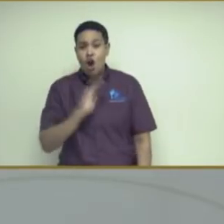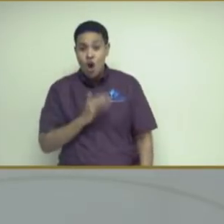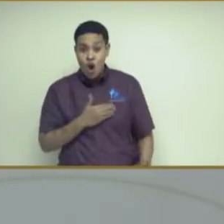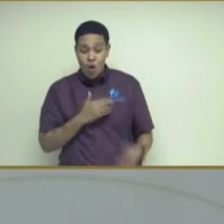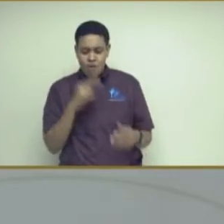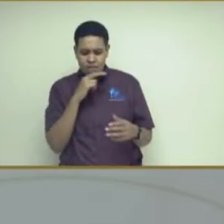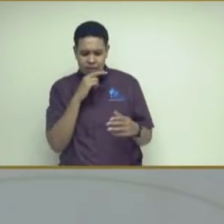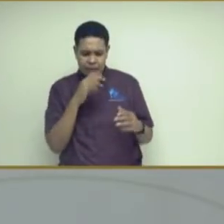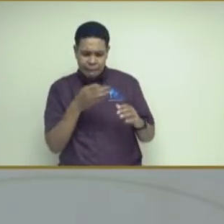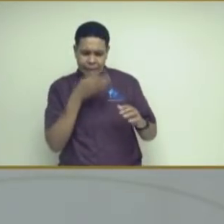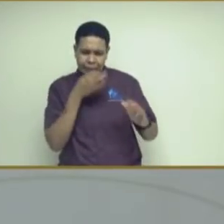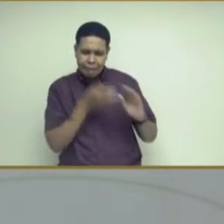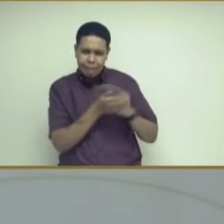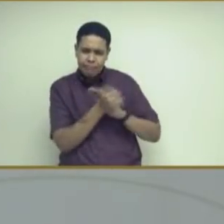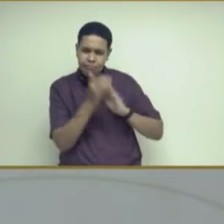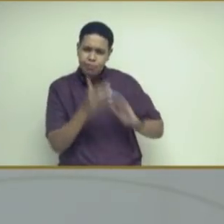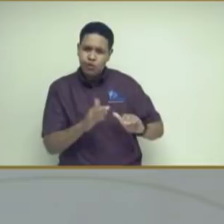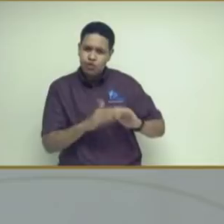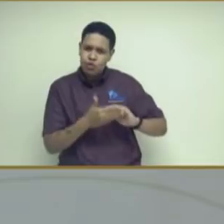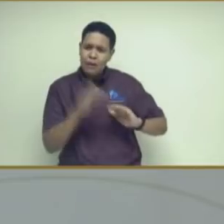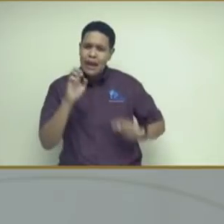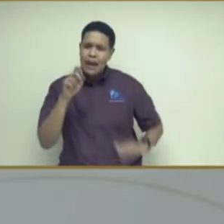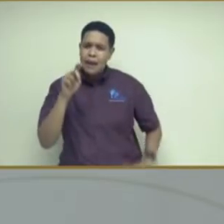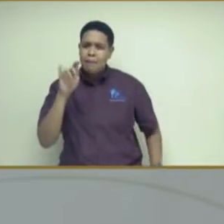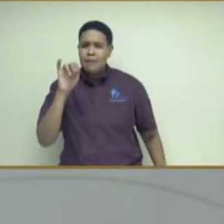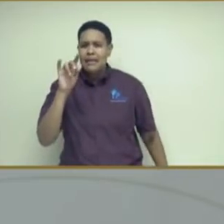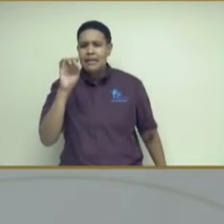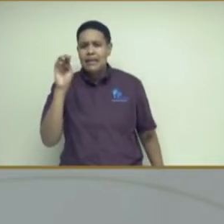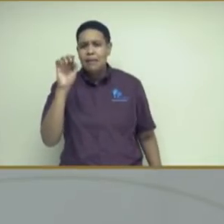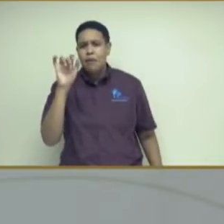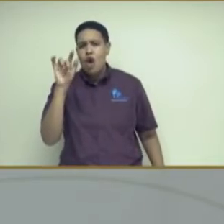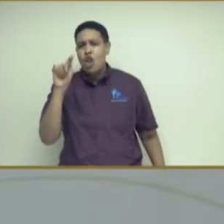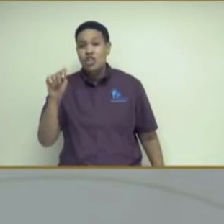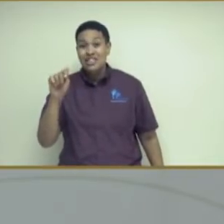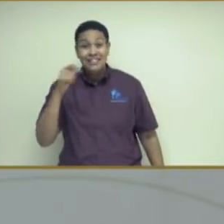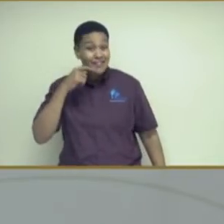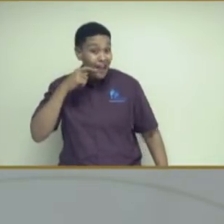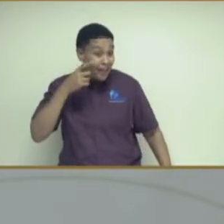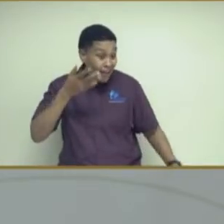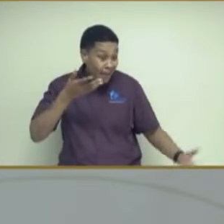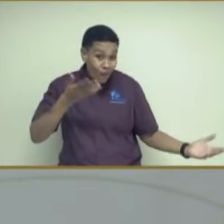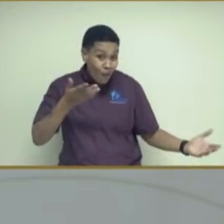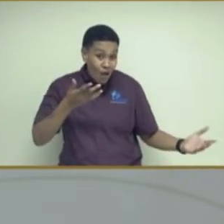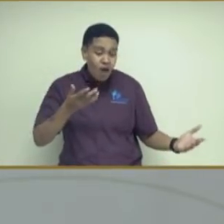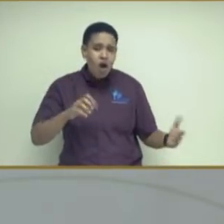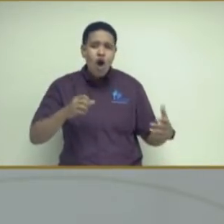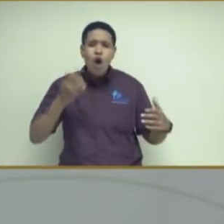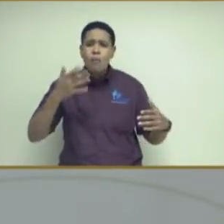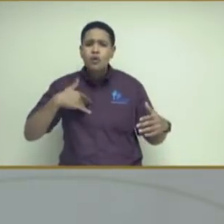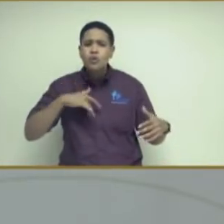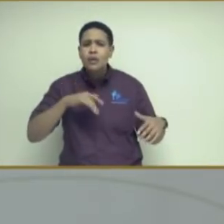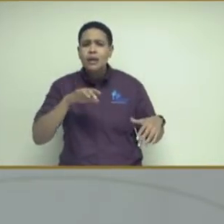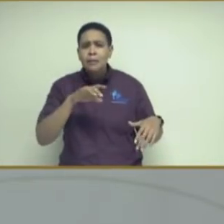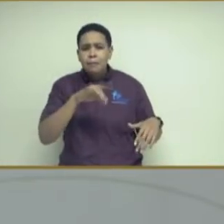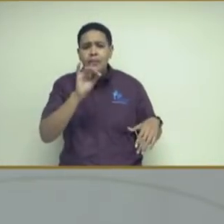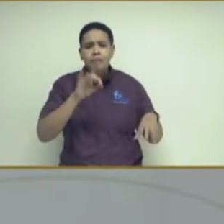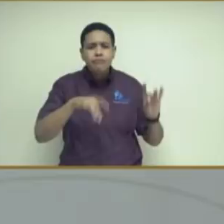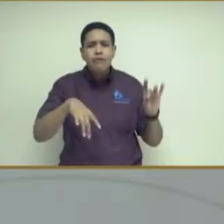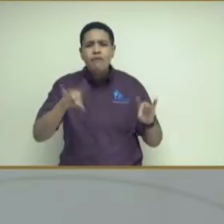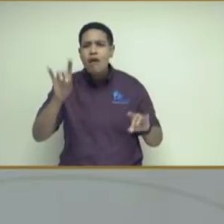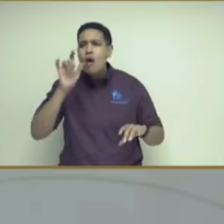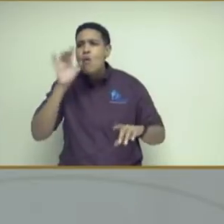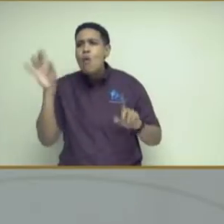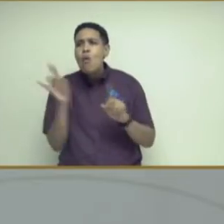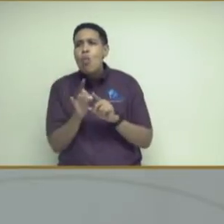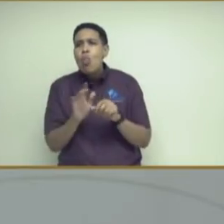out before that the number of cases that we pick up represent a portion of the cases